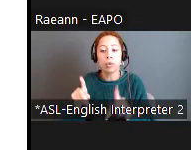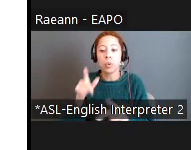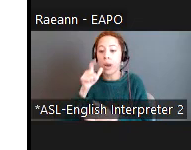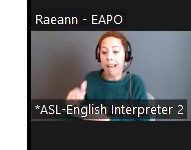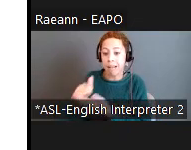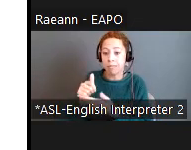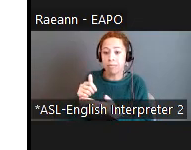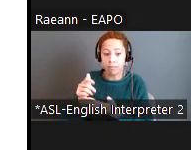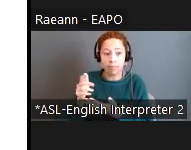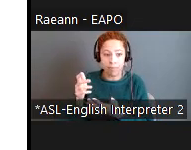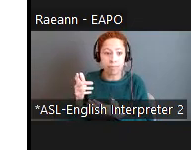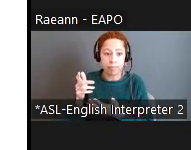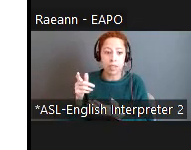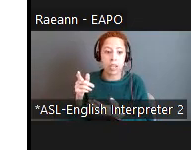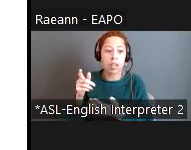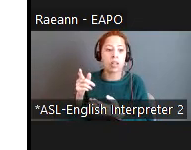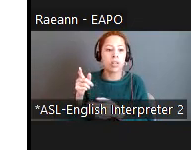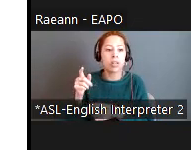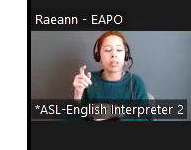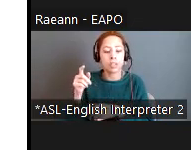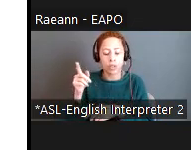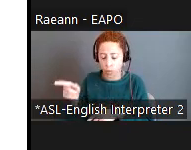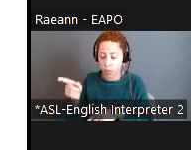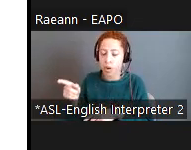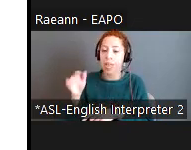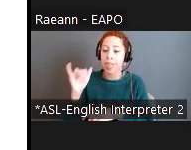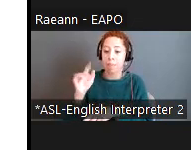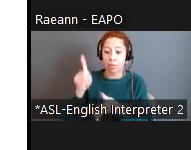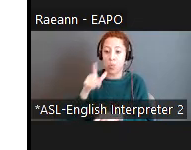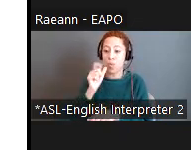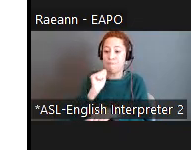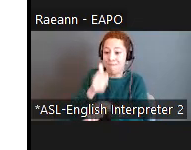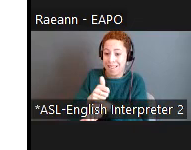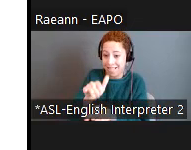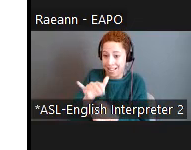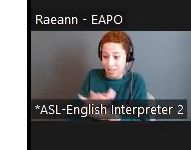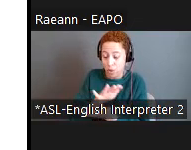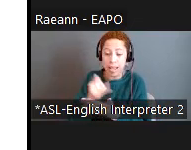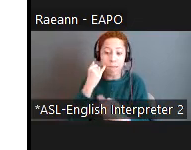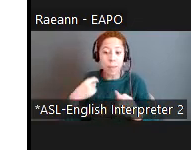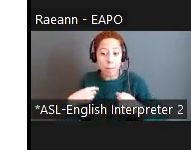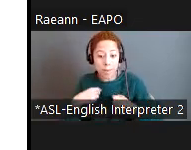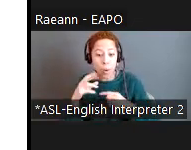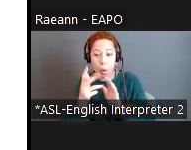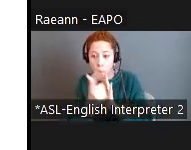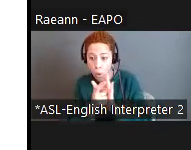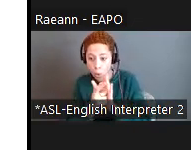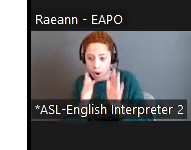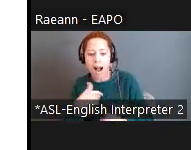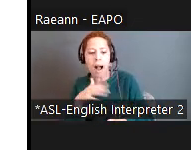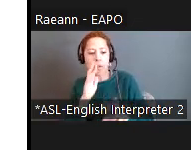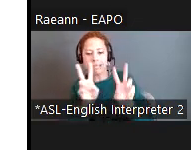person who's making the document. So if you're coming to a lawyer or you're coming to me, I'm going to be sitting there and assessing whether or not